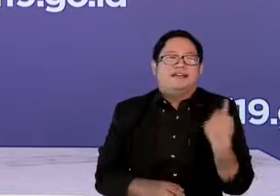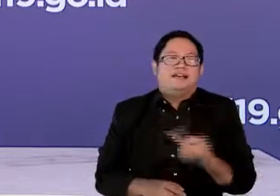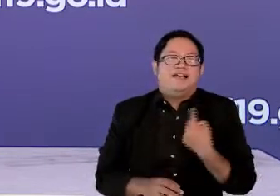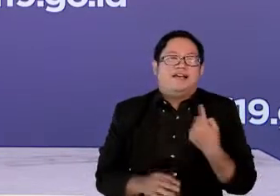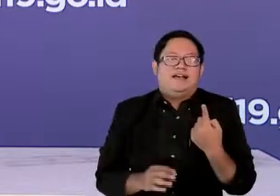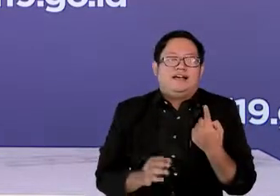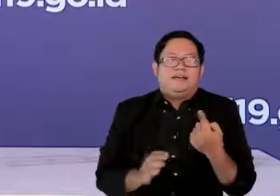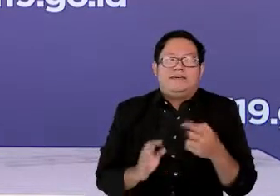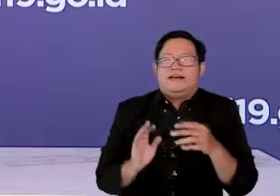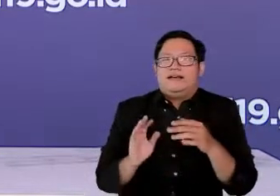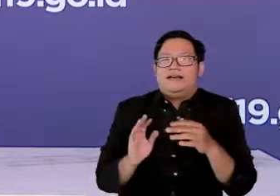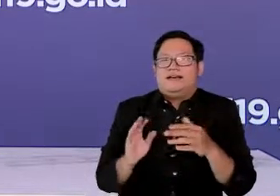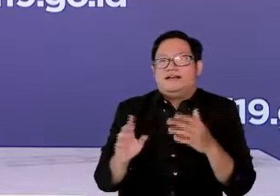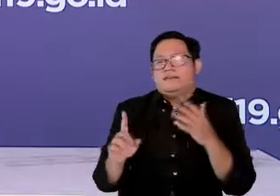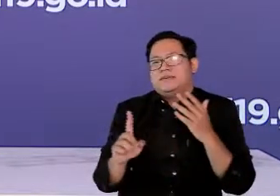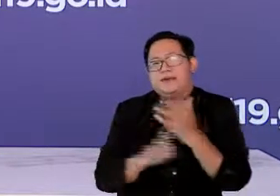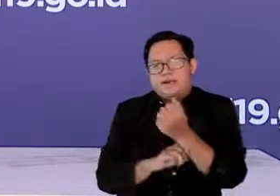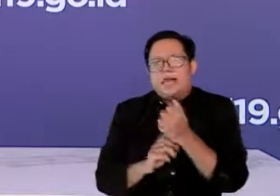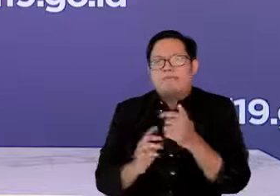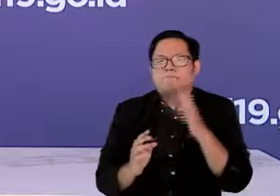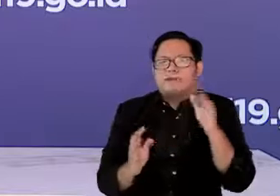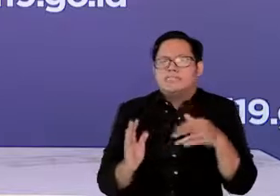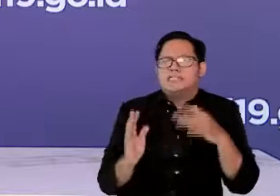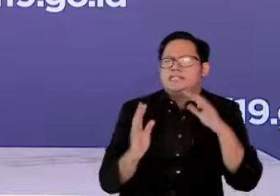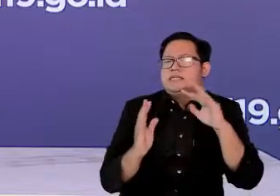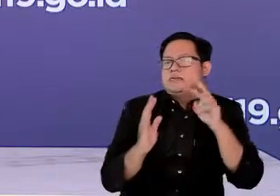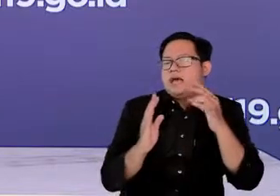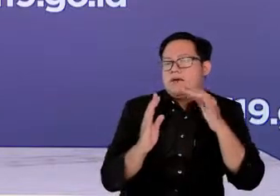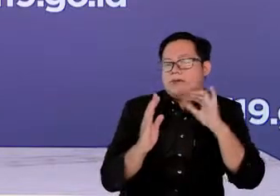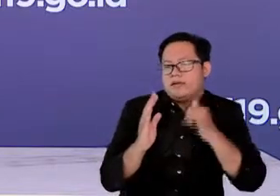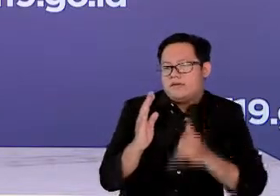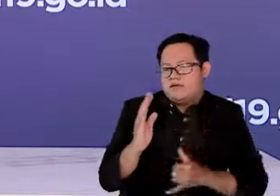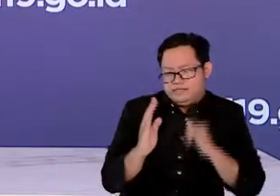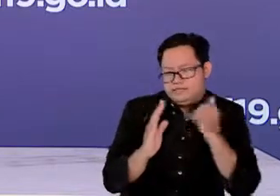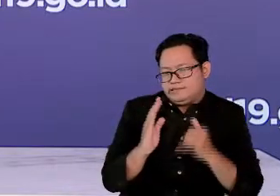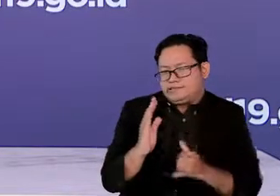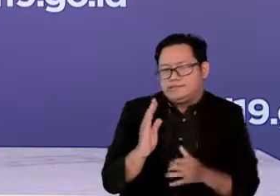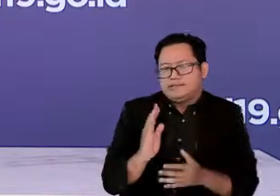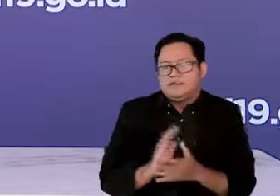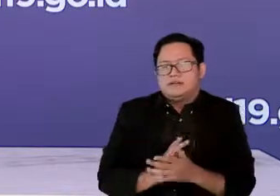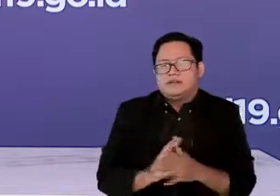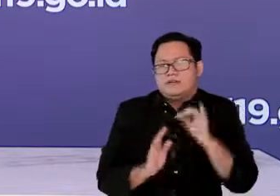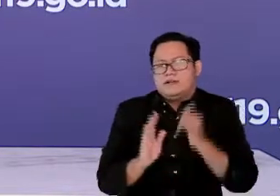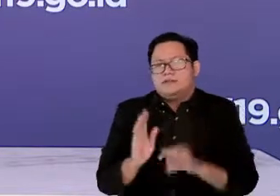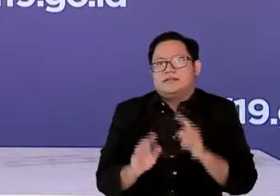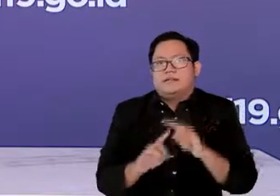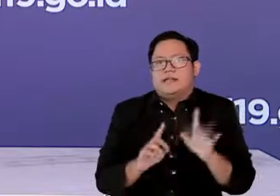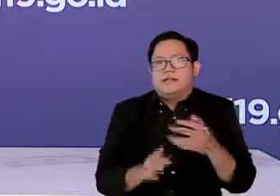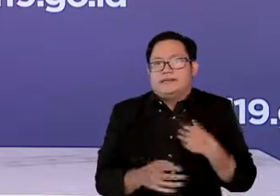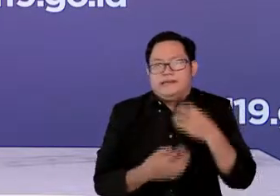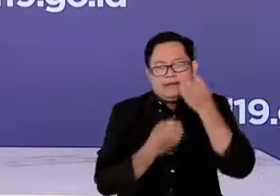review our achievement and try to improve as fast as possible.